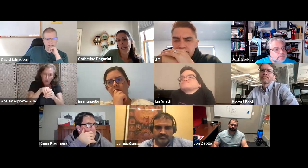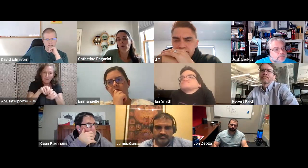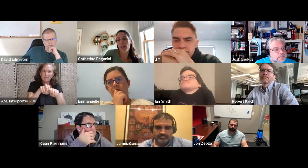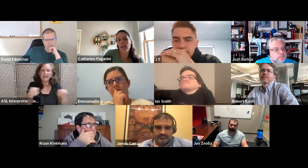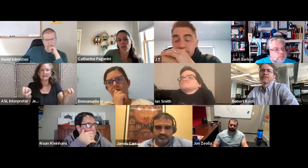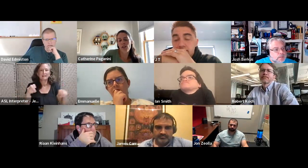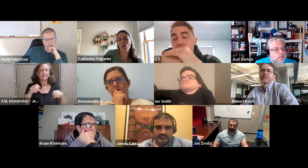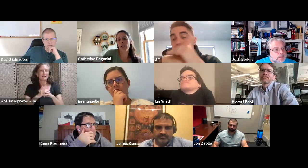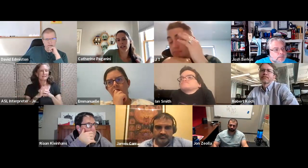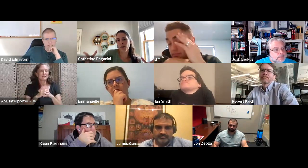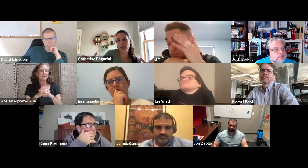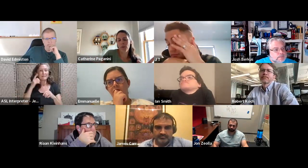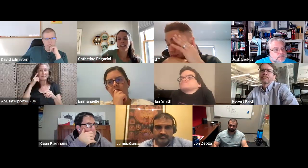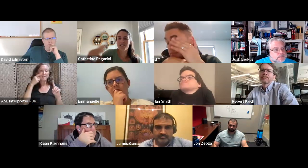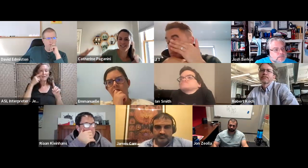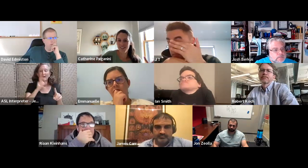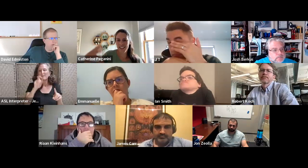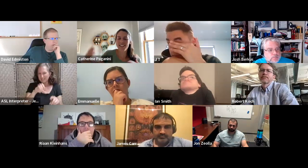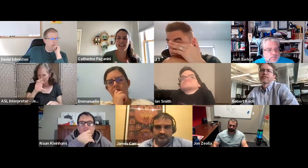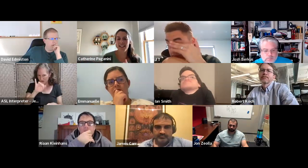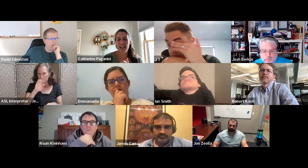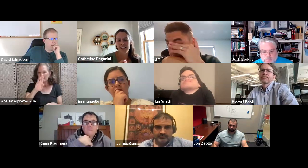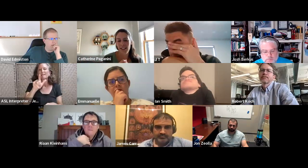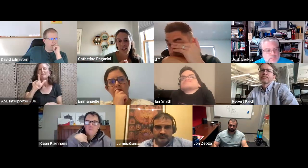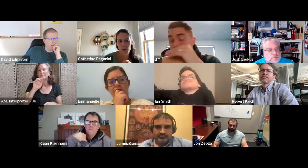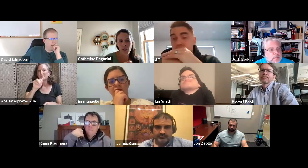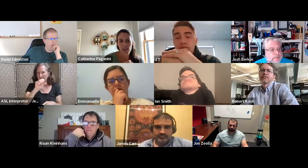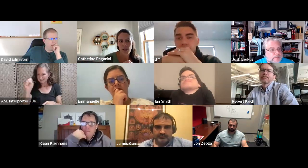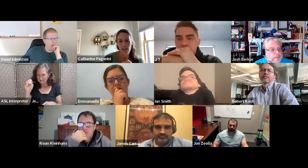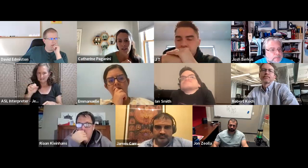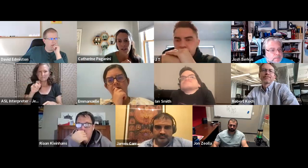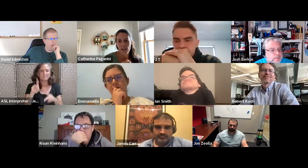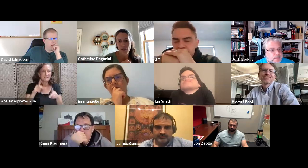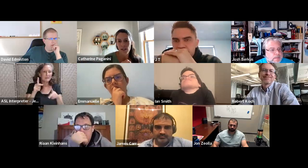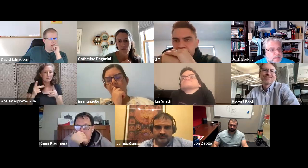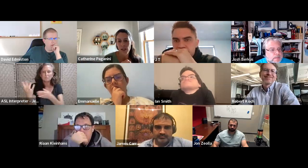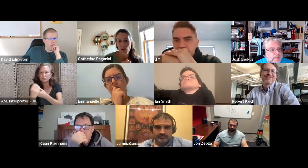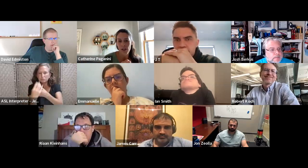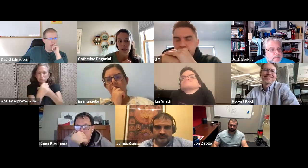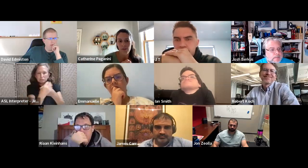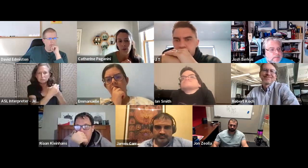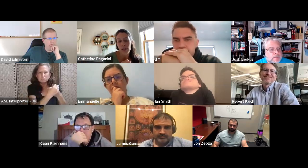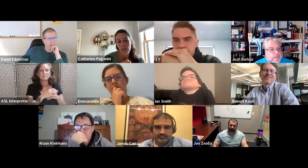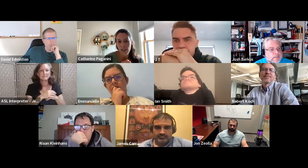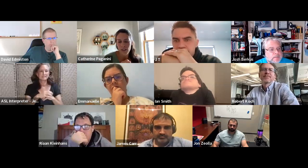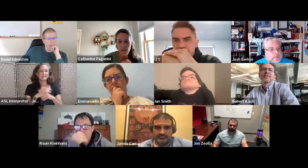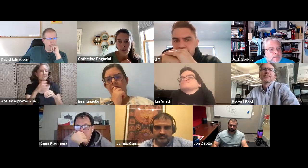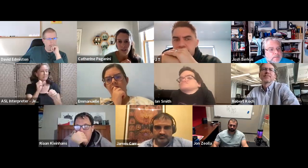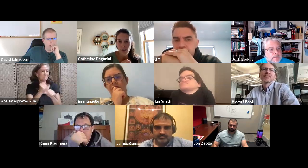but for that we need as well like a critical mass, right? And engagement, and make sure that